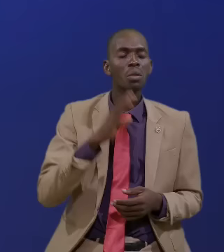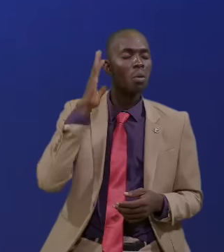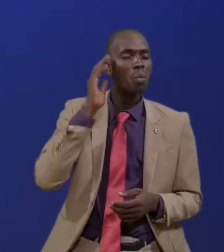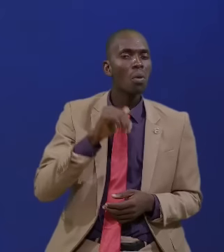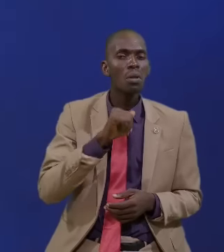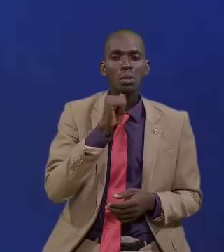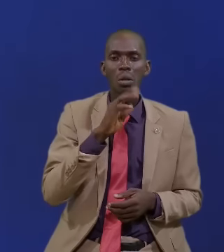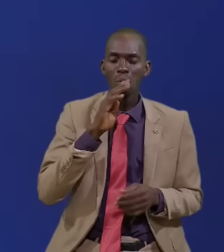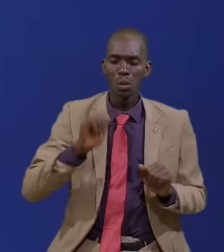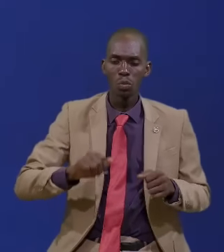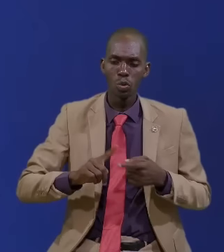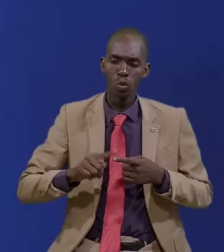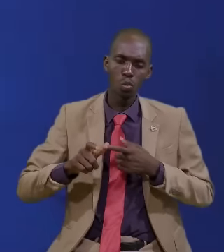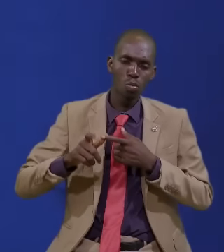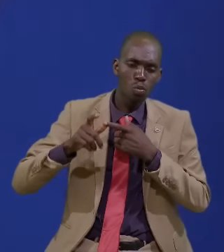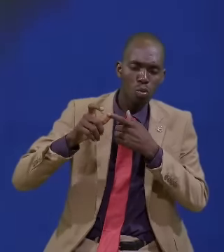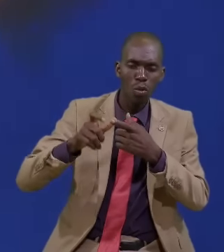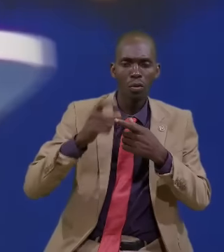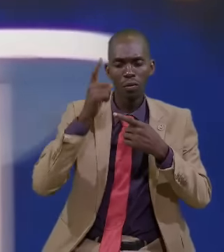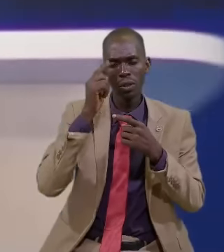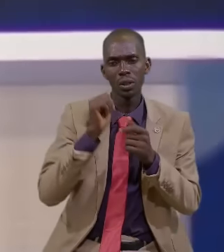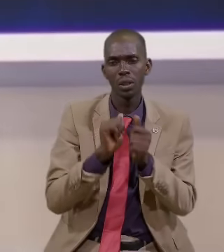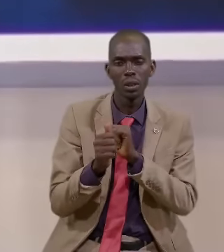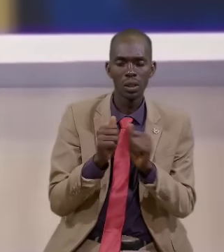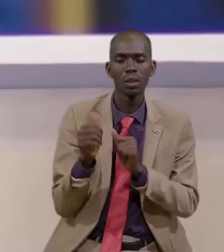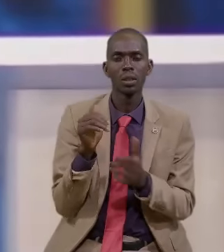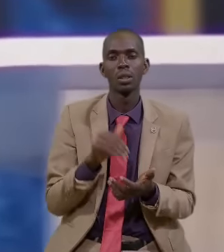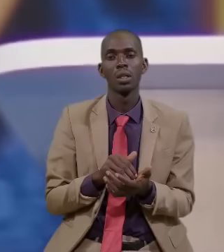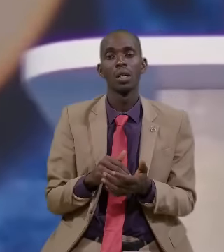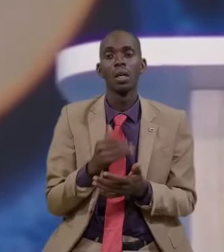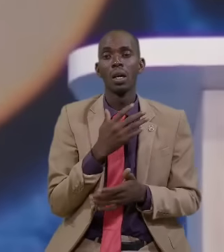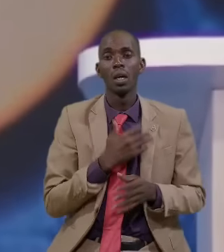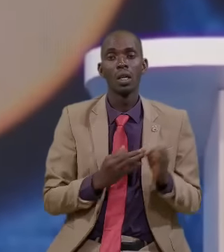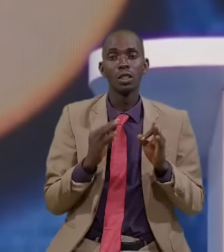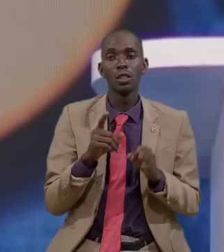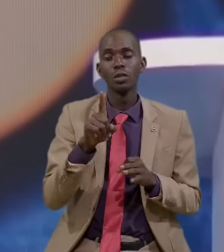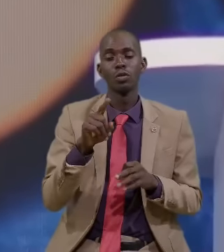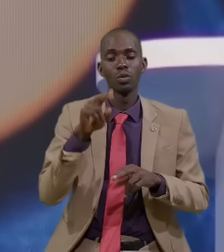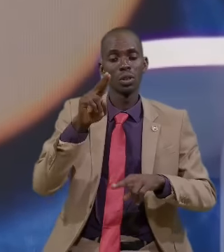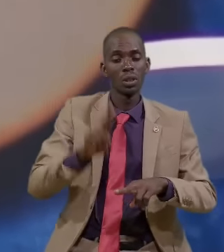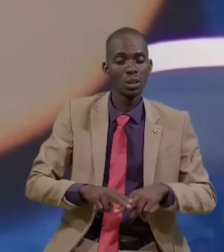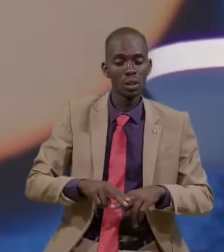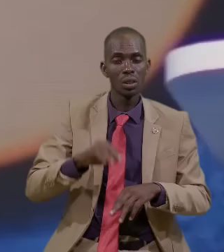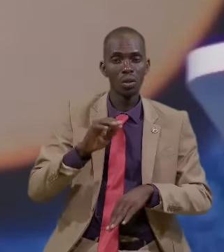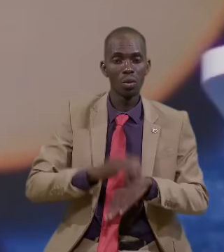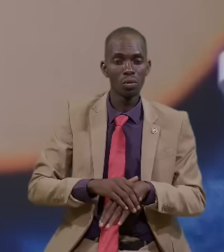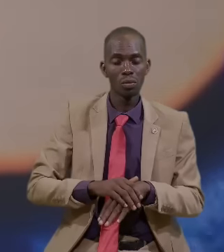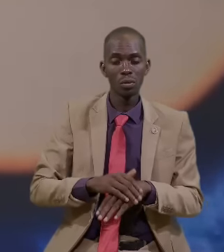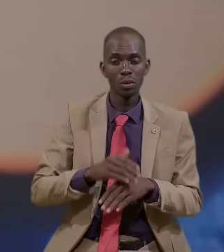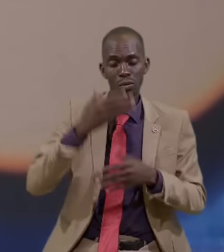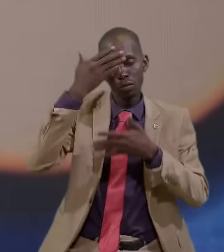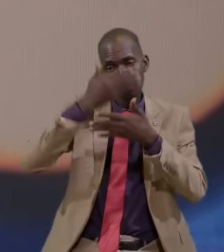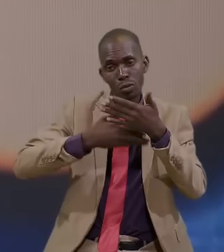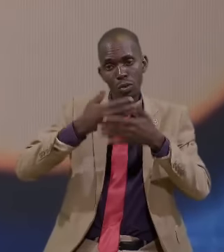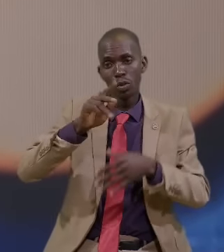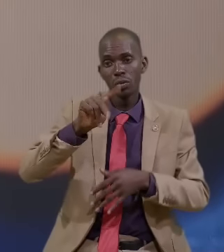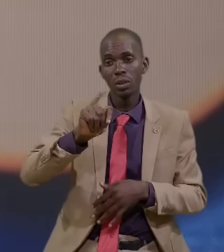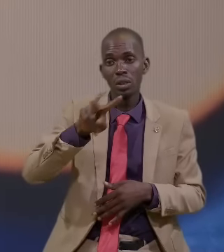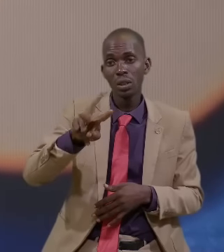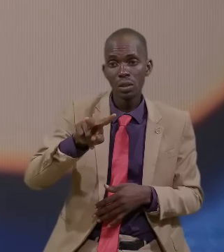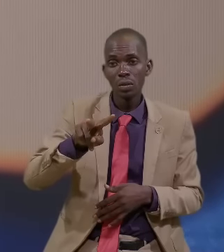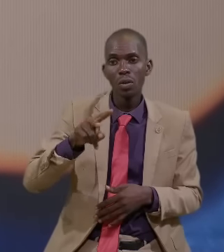race they were to run. And if they were sitting in front of the television 4 hours every day and